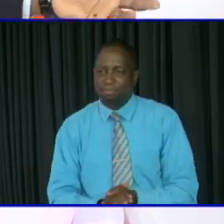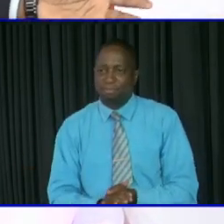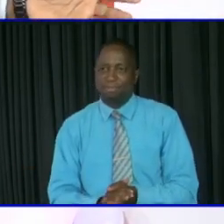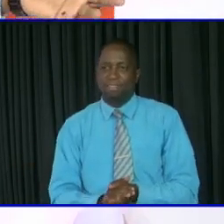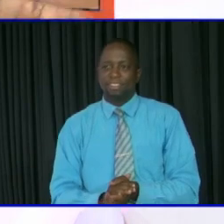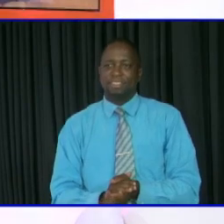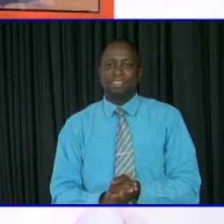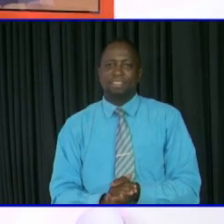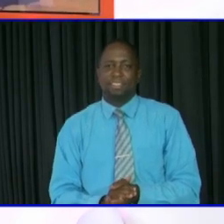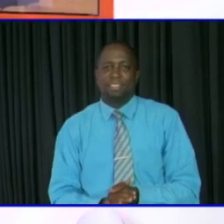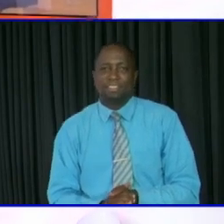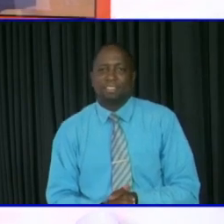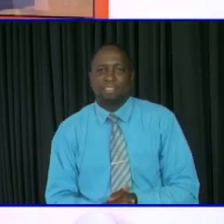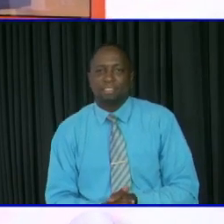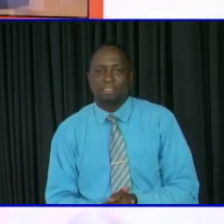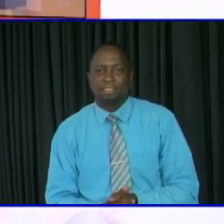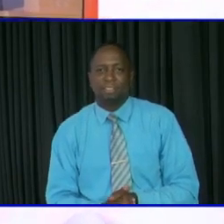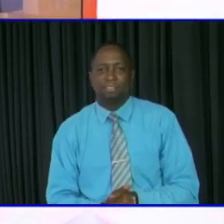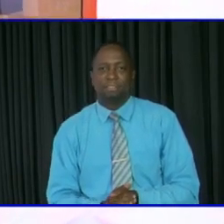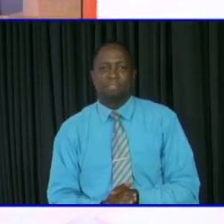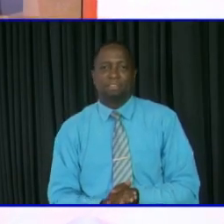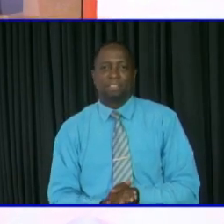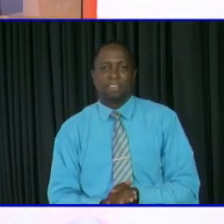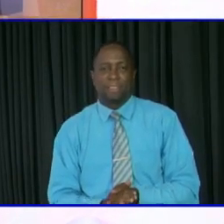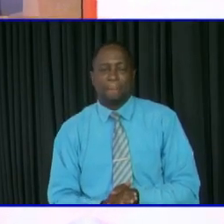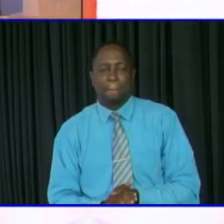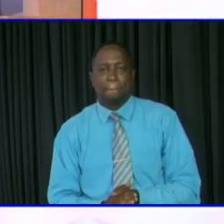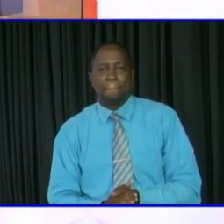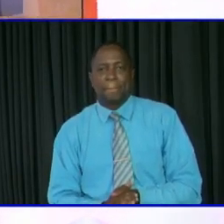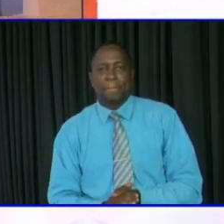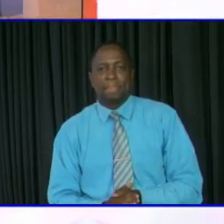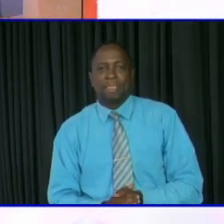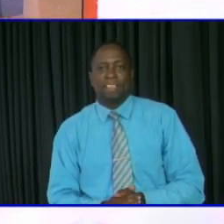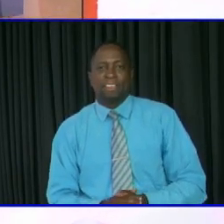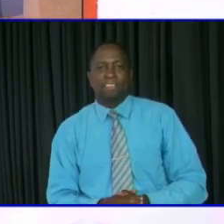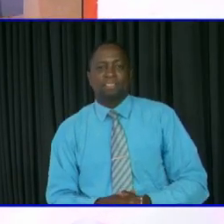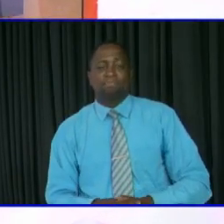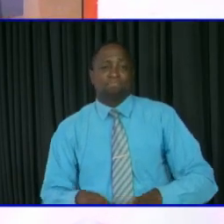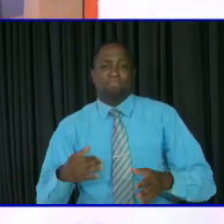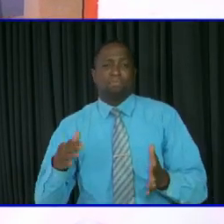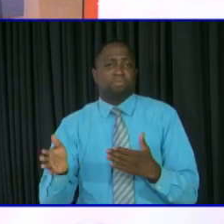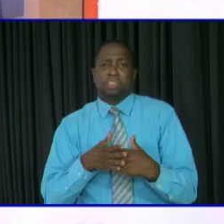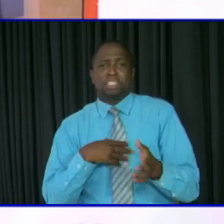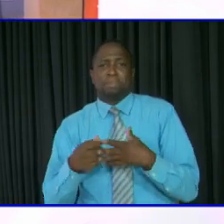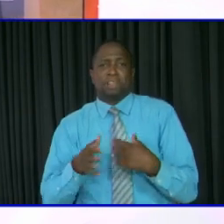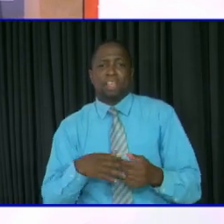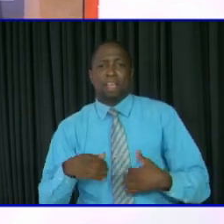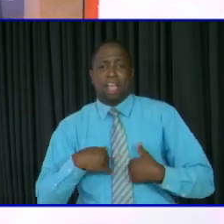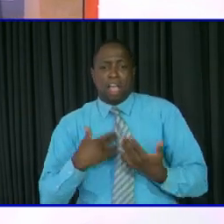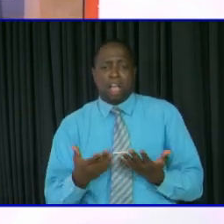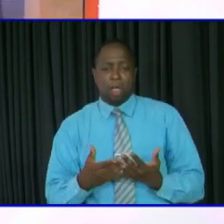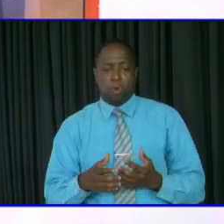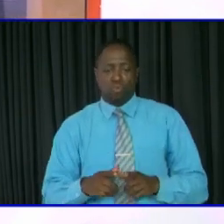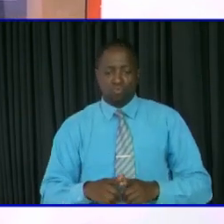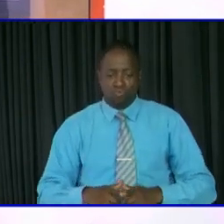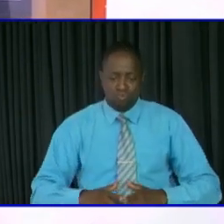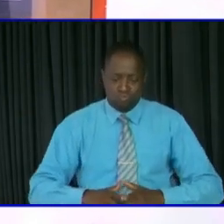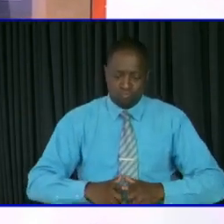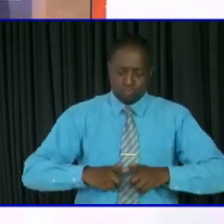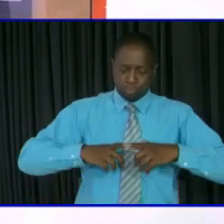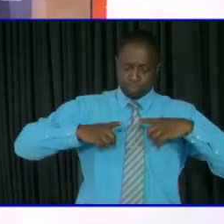horizontal blessings to the point that she may become a little bit heavy. It doesn't matter how heavy you get. It doesn't matter